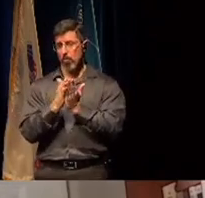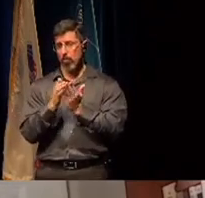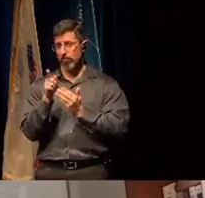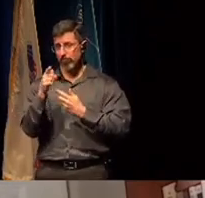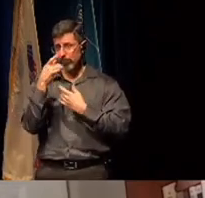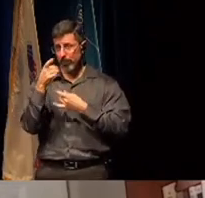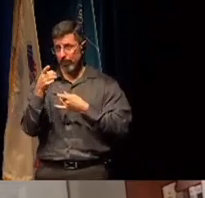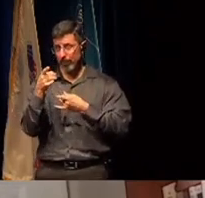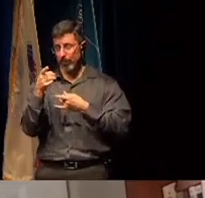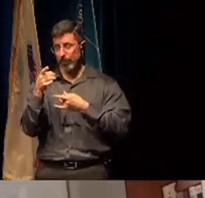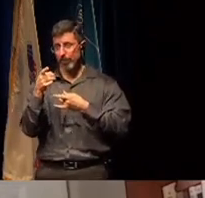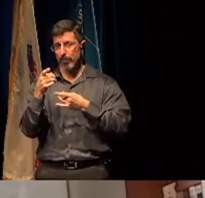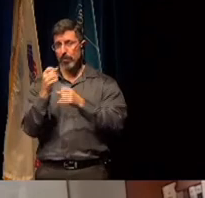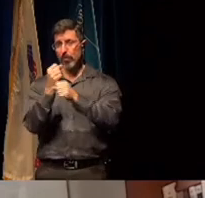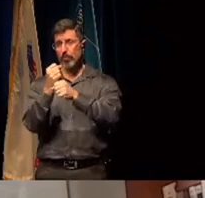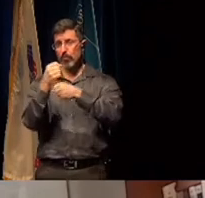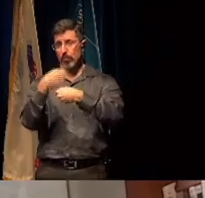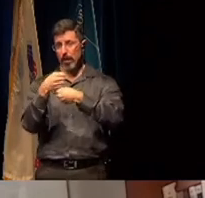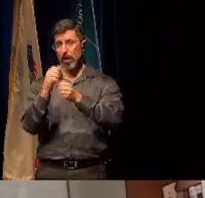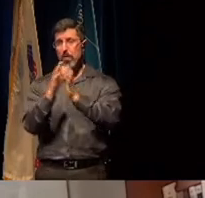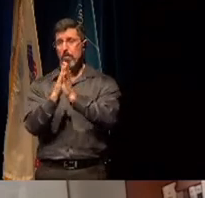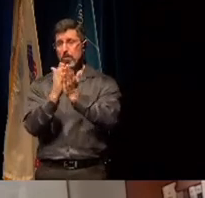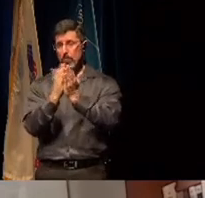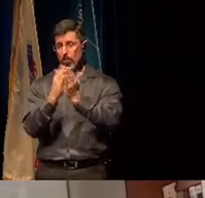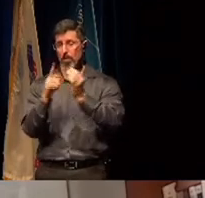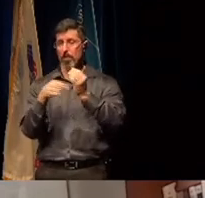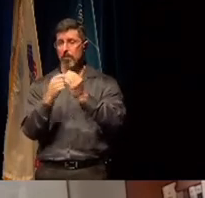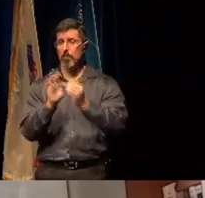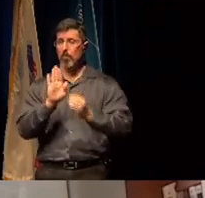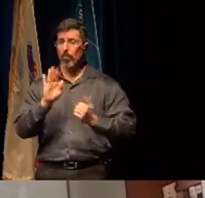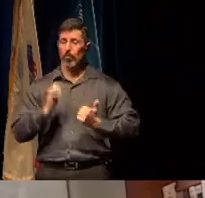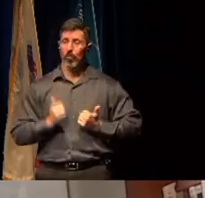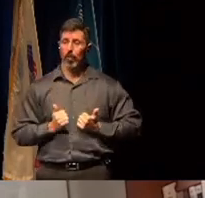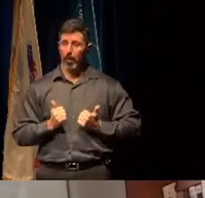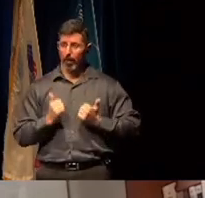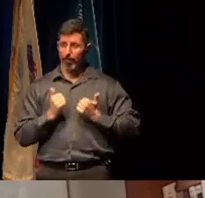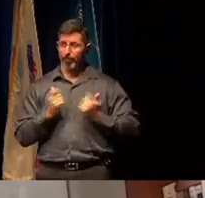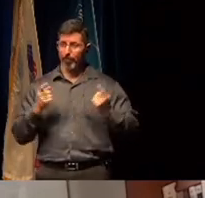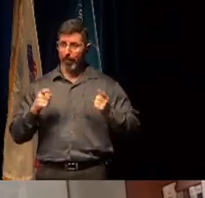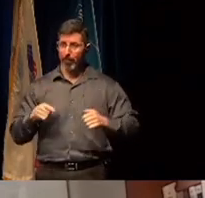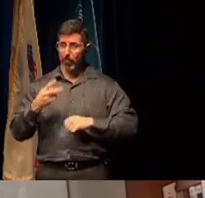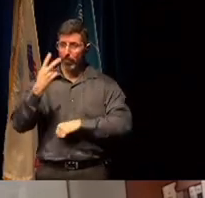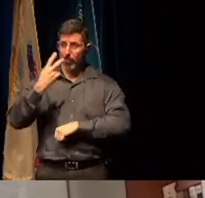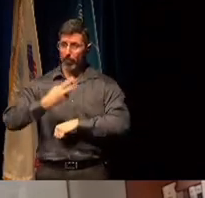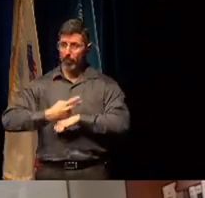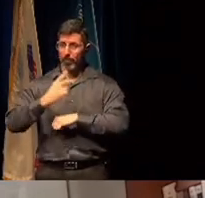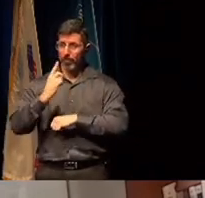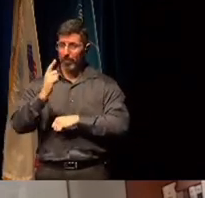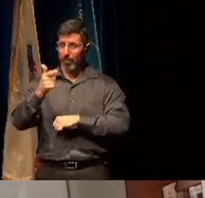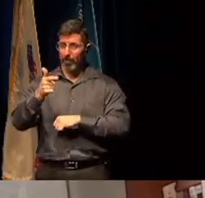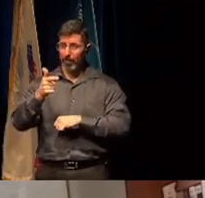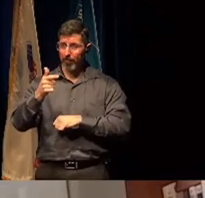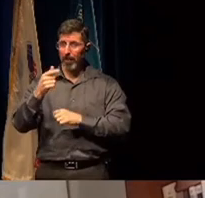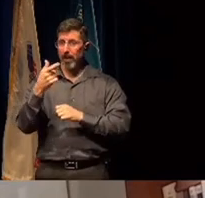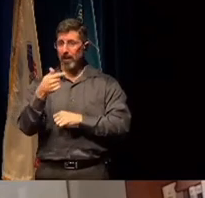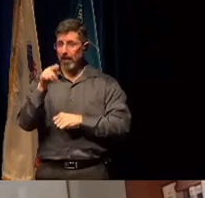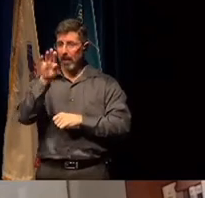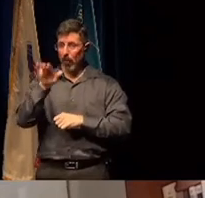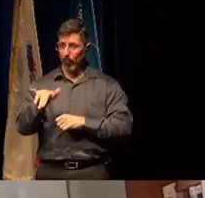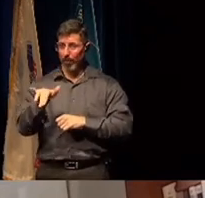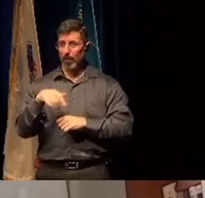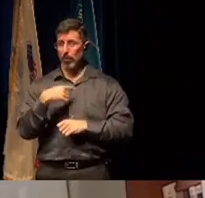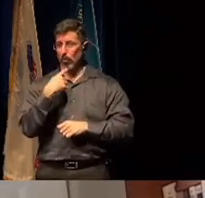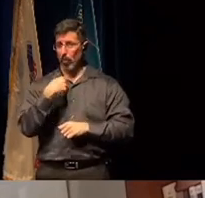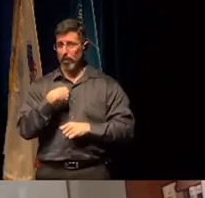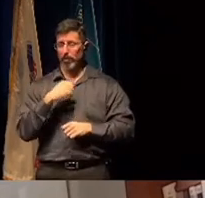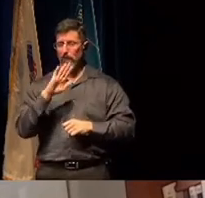a book with me about your life. Well, 2 days later, Gary wrote back, and he said, Marcus, your email may